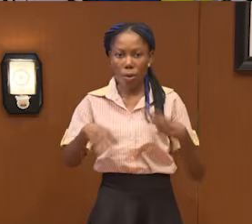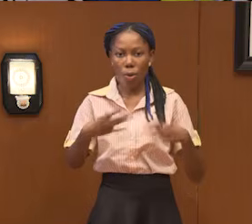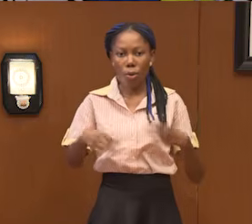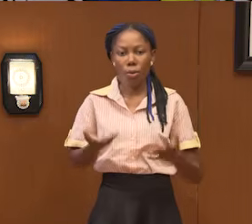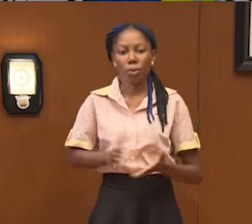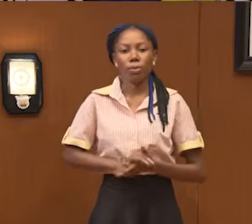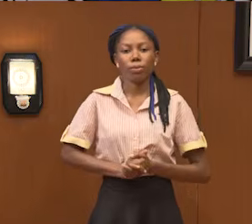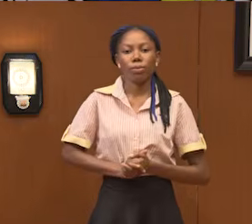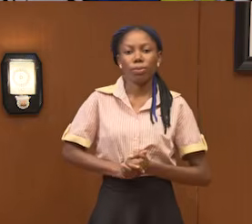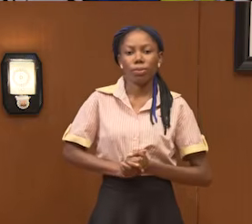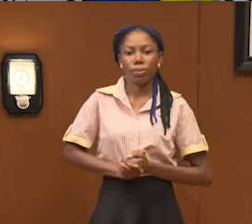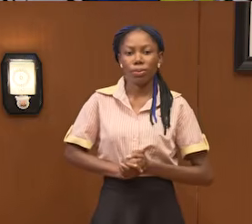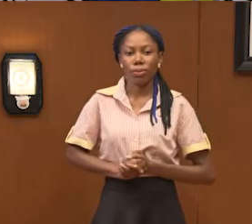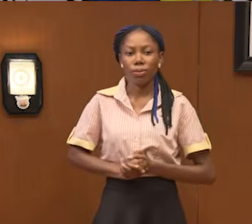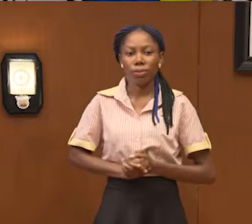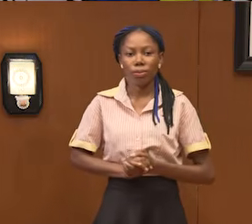Yeah.